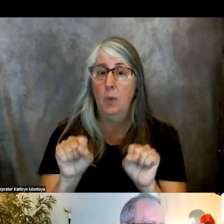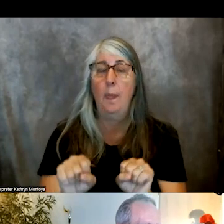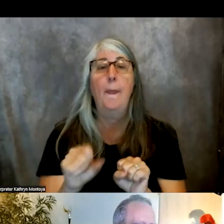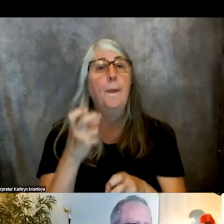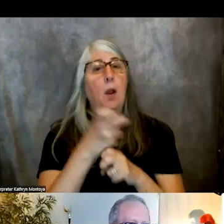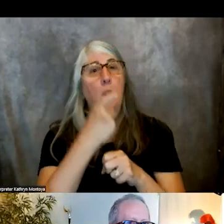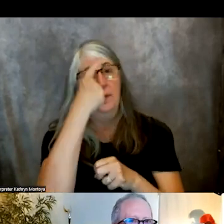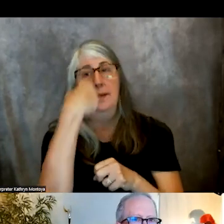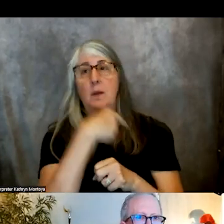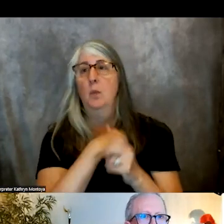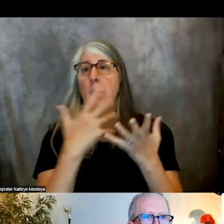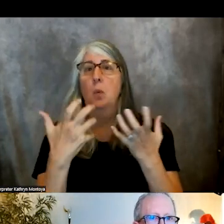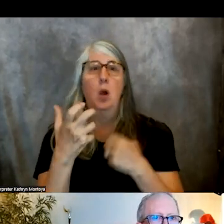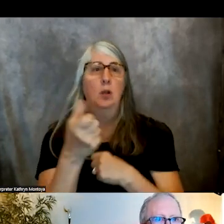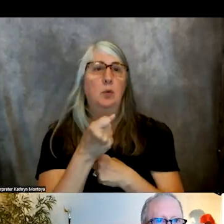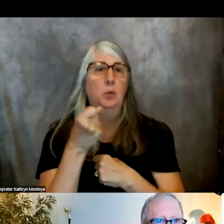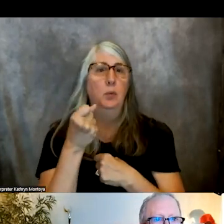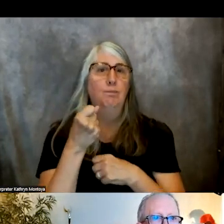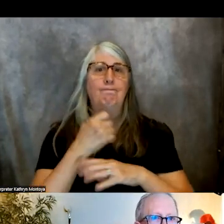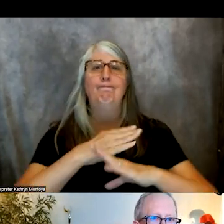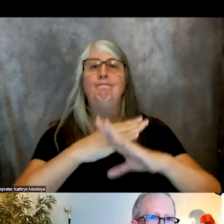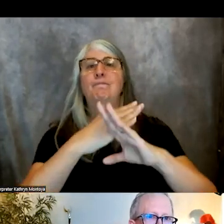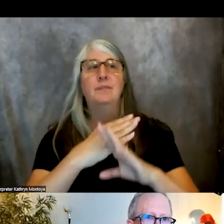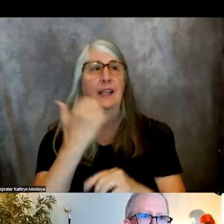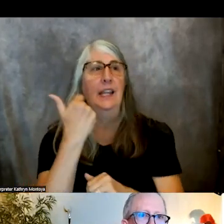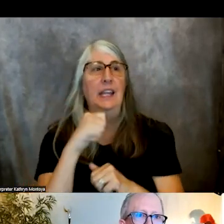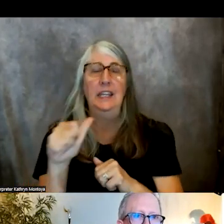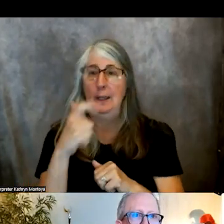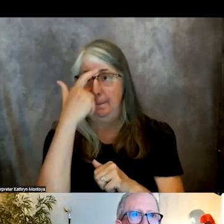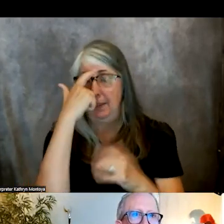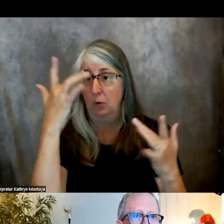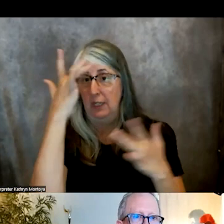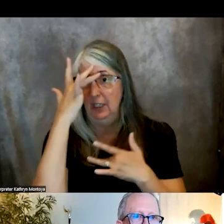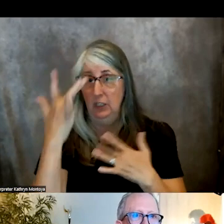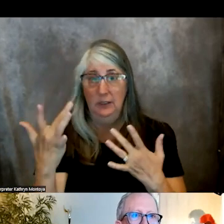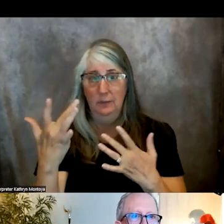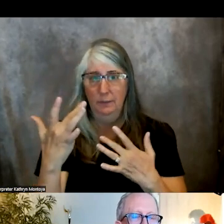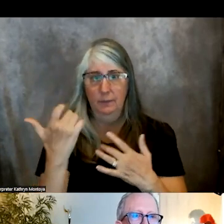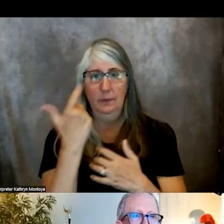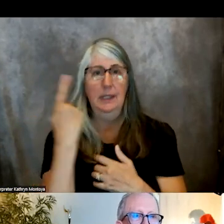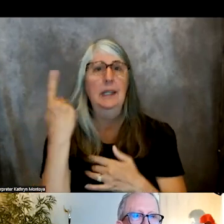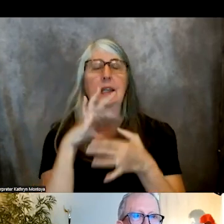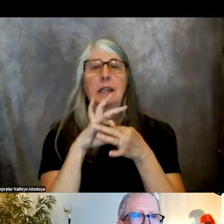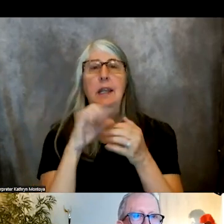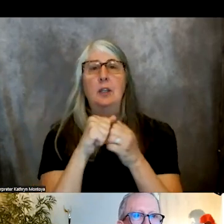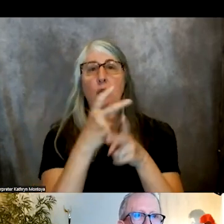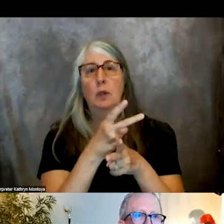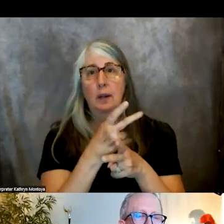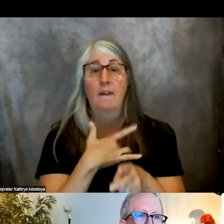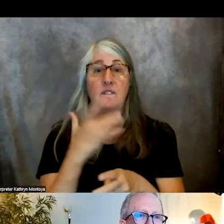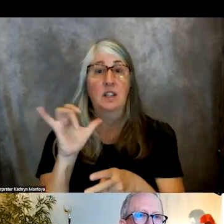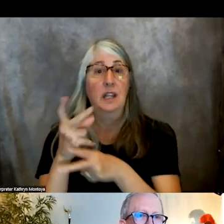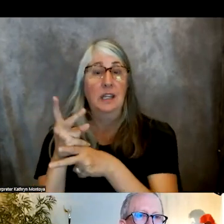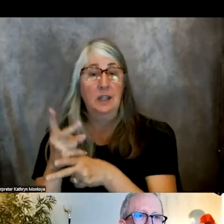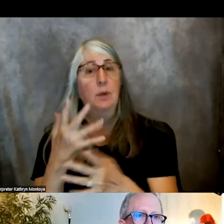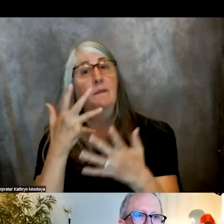that we want to put anything in the way of decriminalizing mental illness, to getting people connected to care that feels like care. And unfortunately,